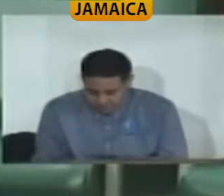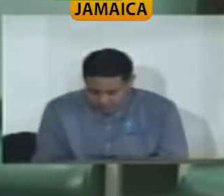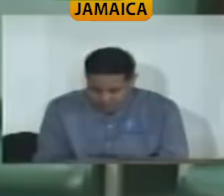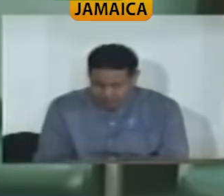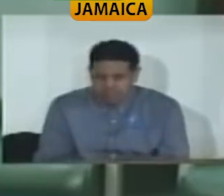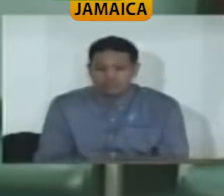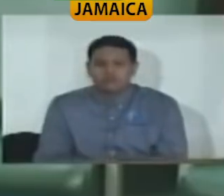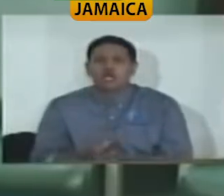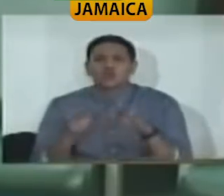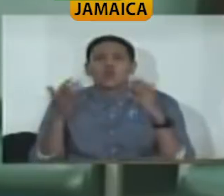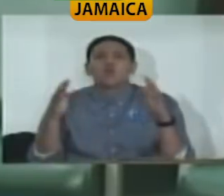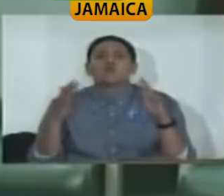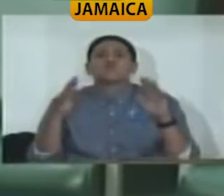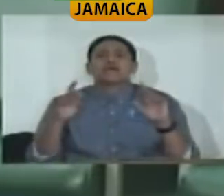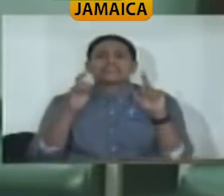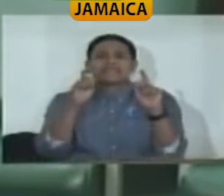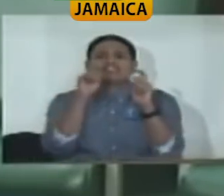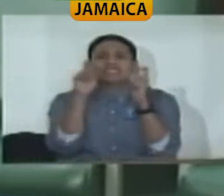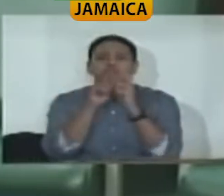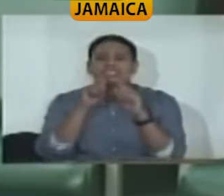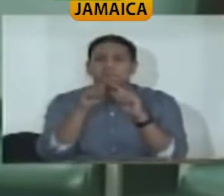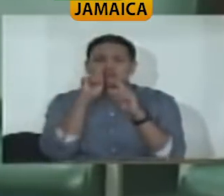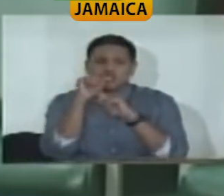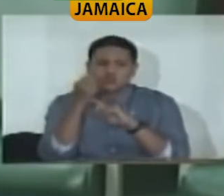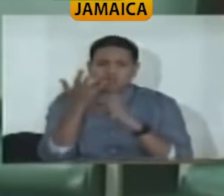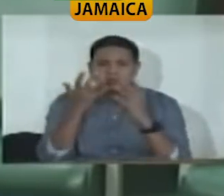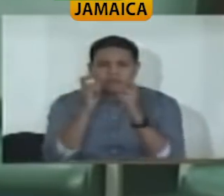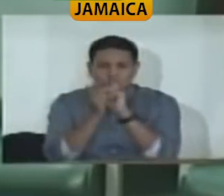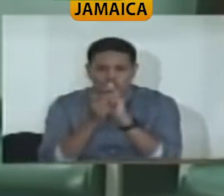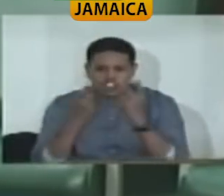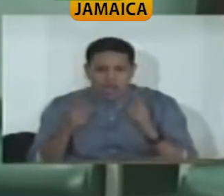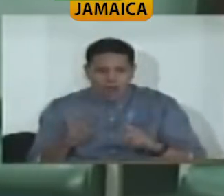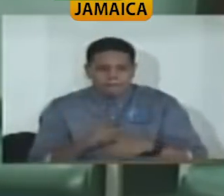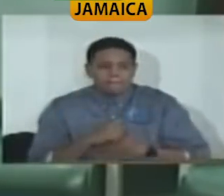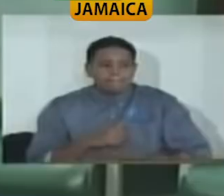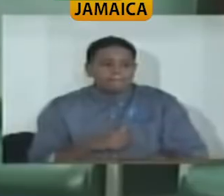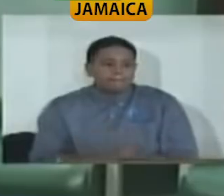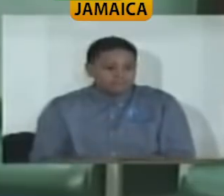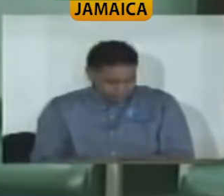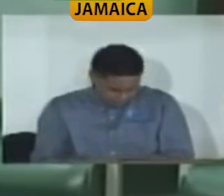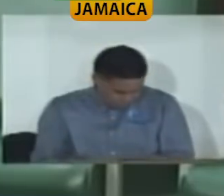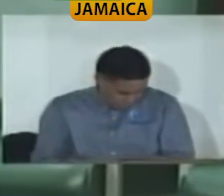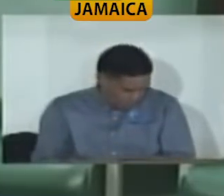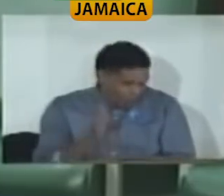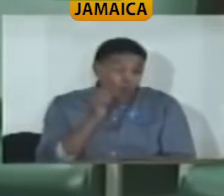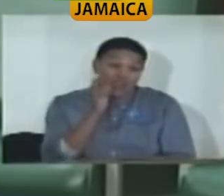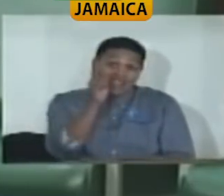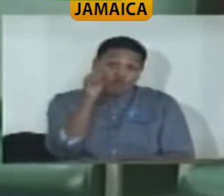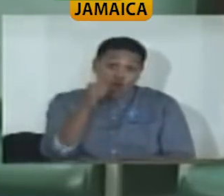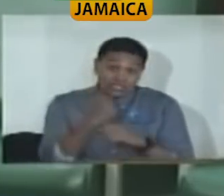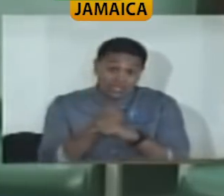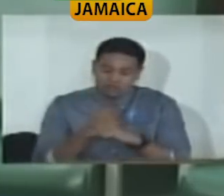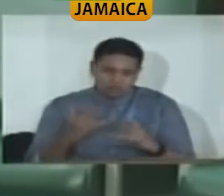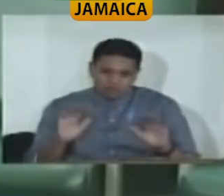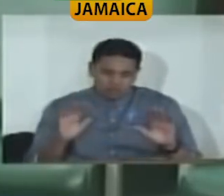specific steps because depending on circumstances, they may change. But so I'm not going to give them in order. But